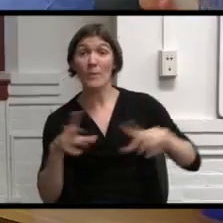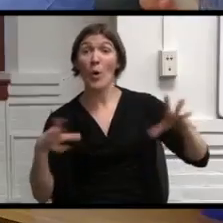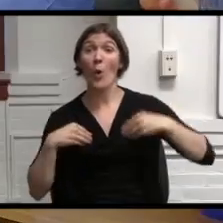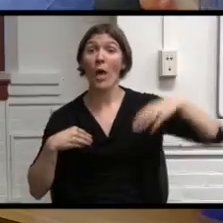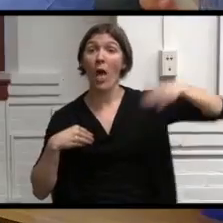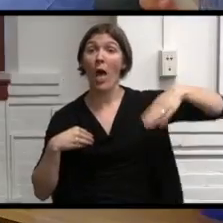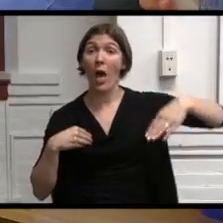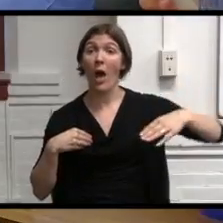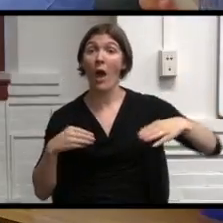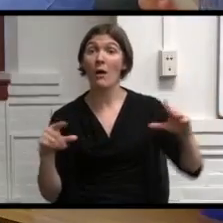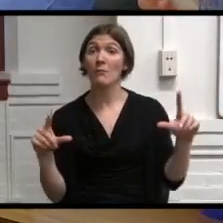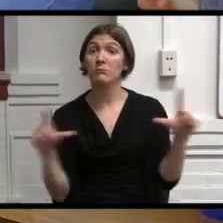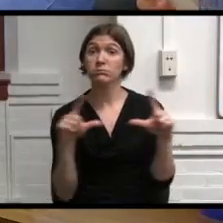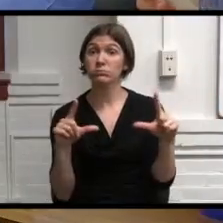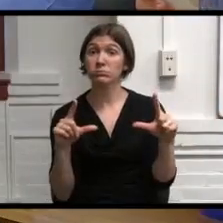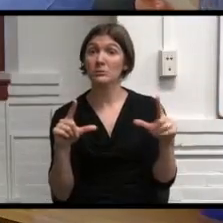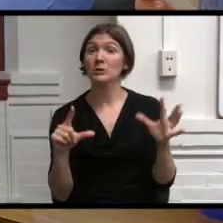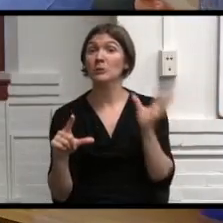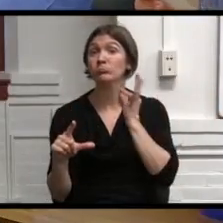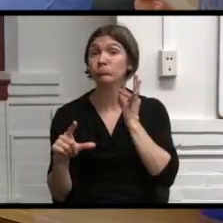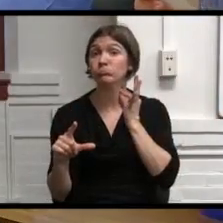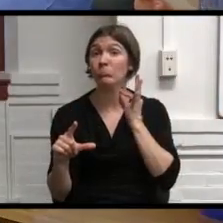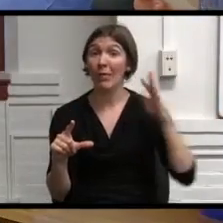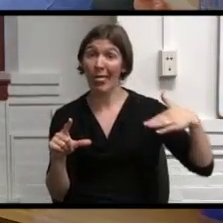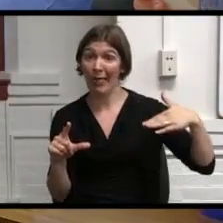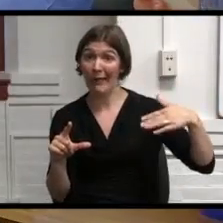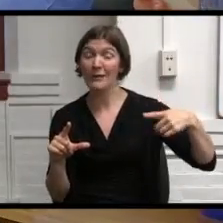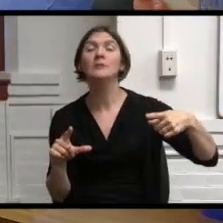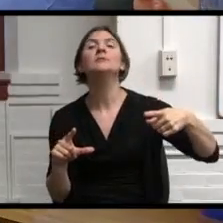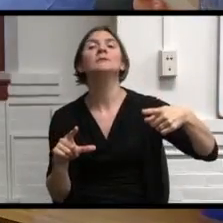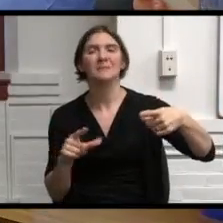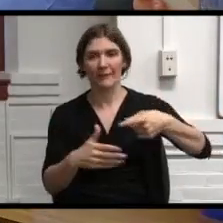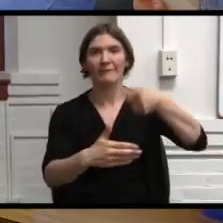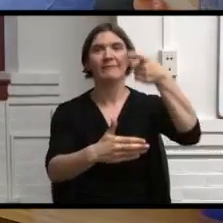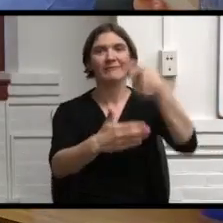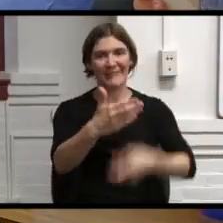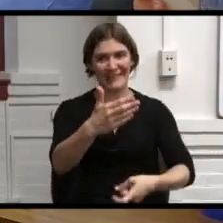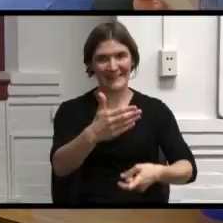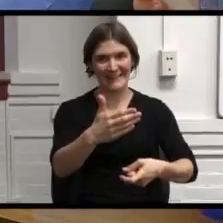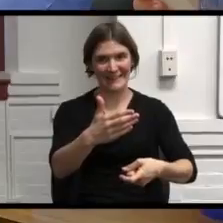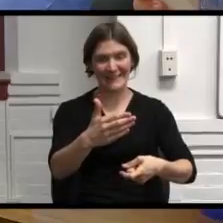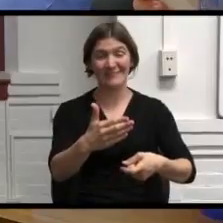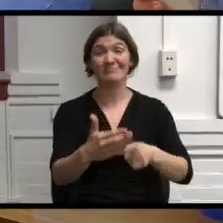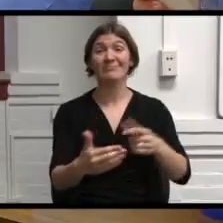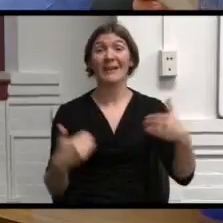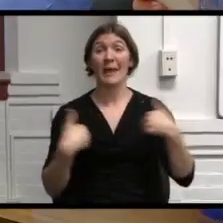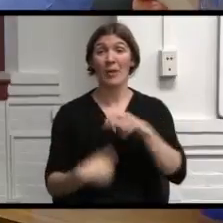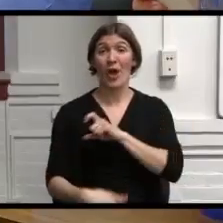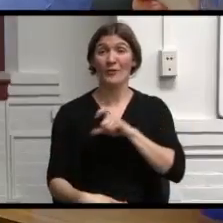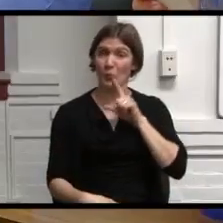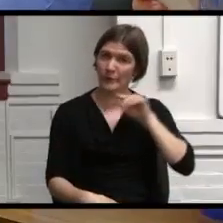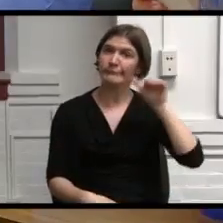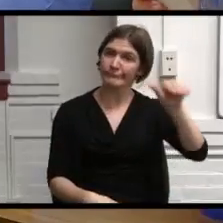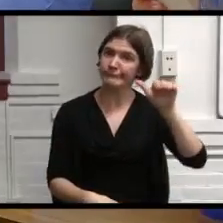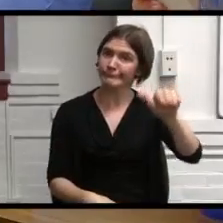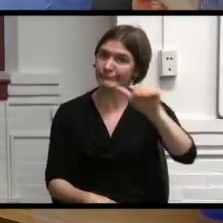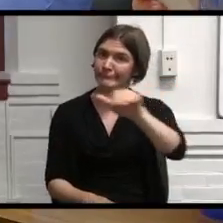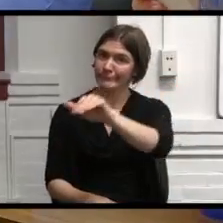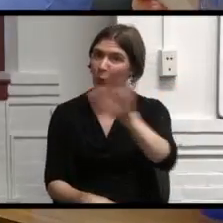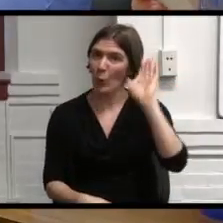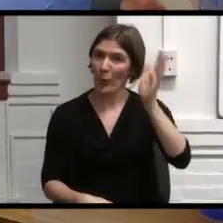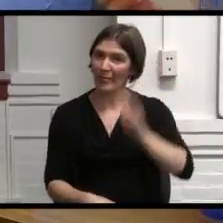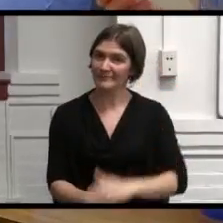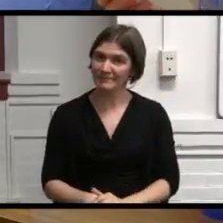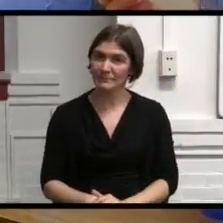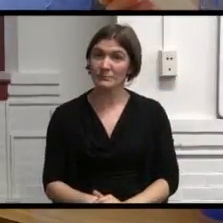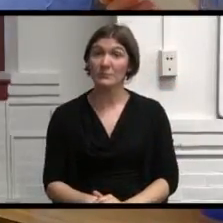to adequately license their pet, there will be a fine, and the animal control officer will follow up with them. And there's